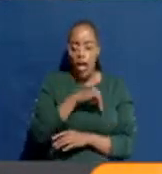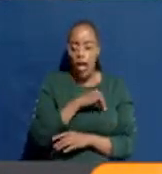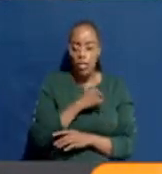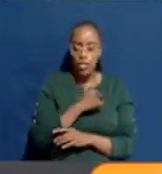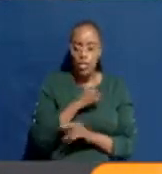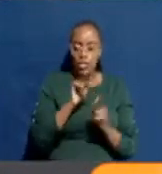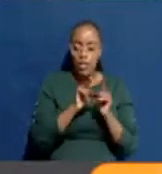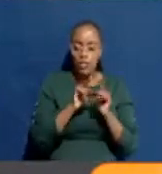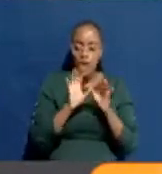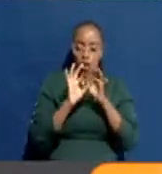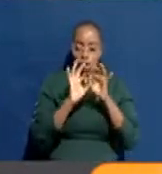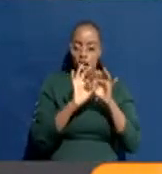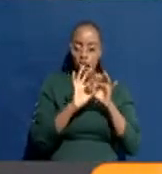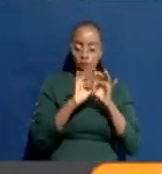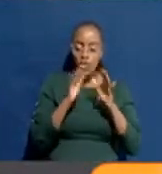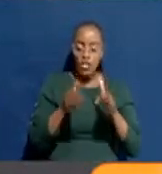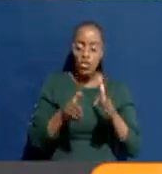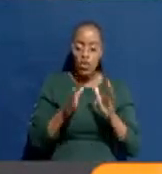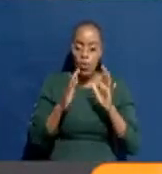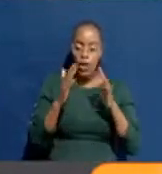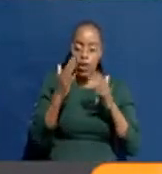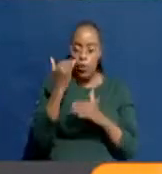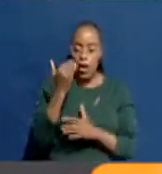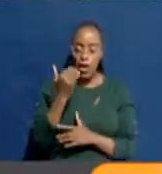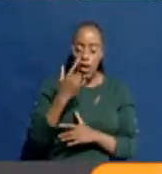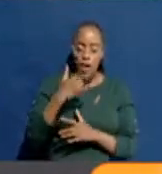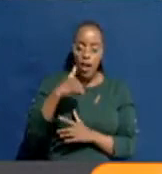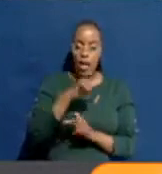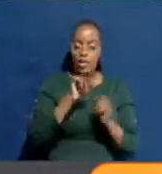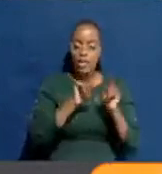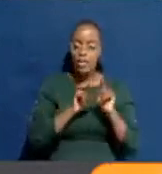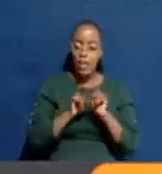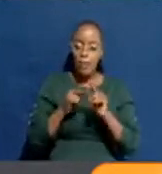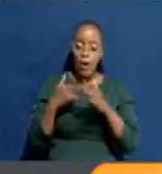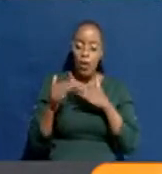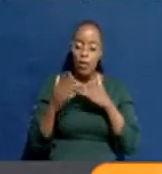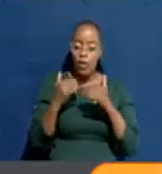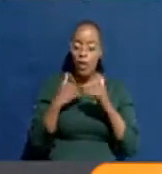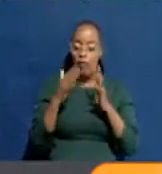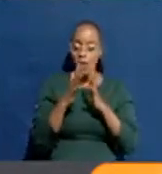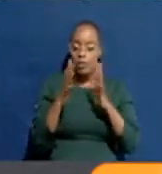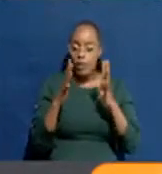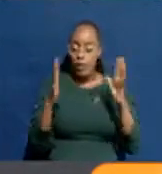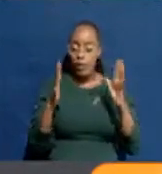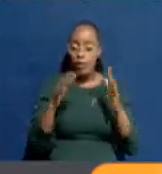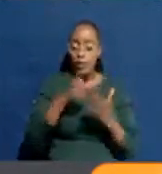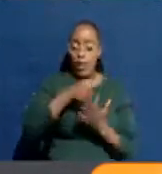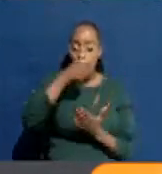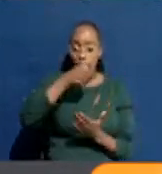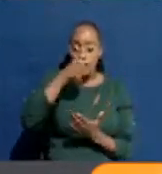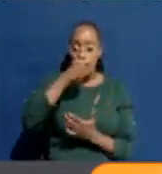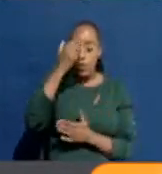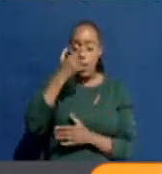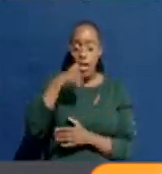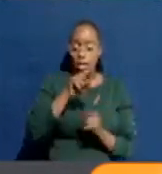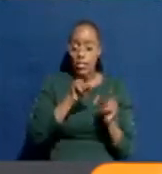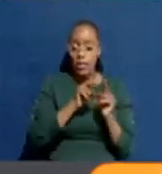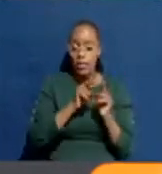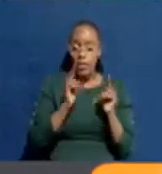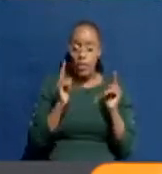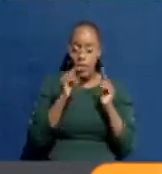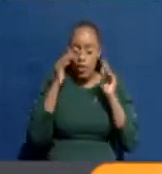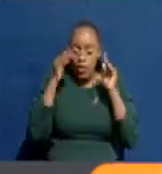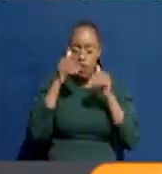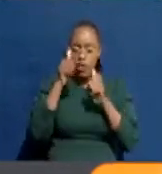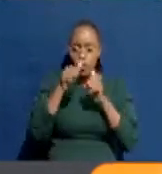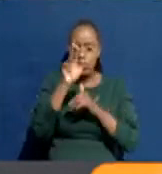a consolidation path? Why are we, even if we are expansionist in terms of budget, why are we condensing on the areas